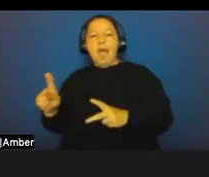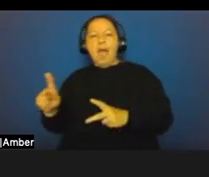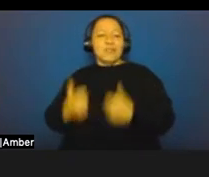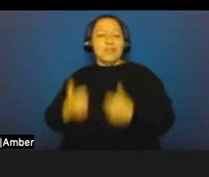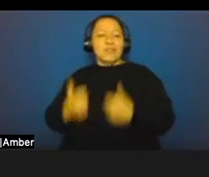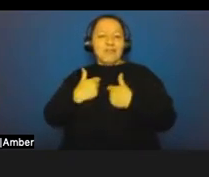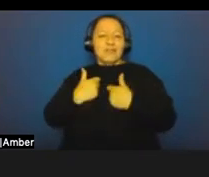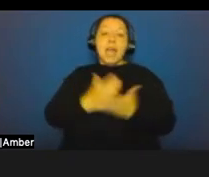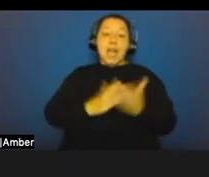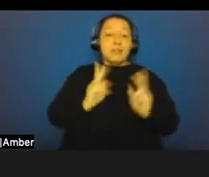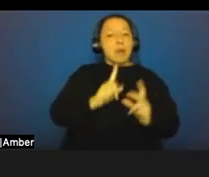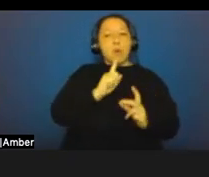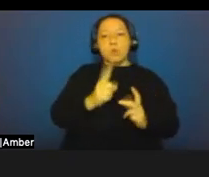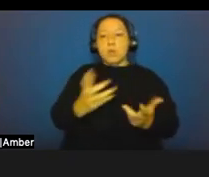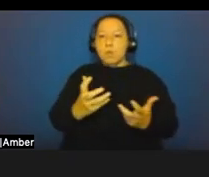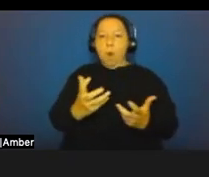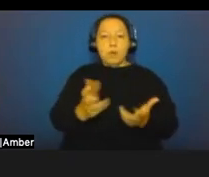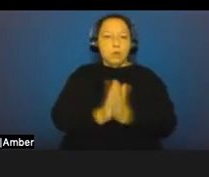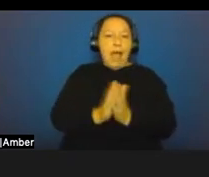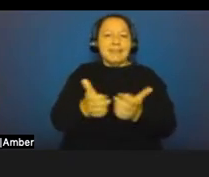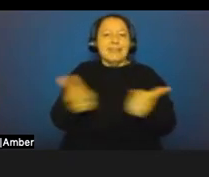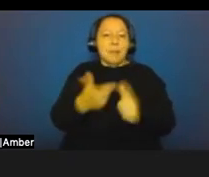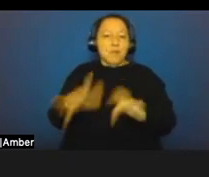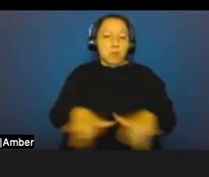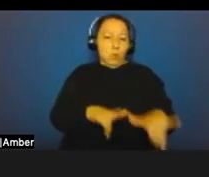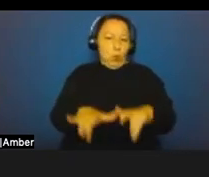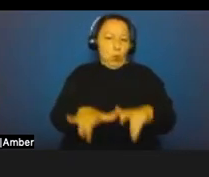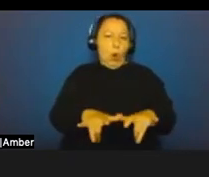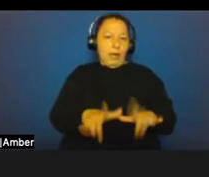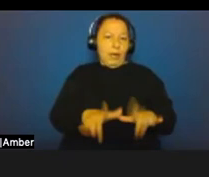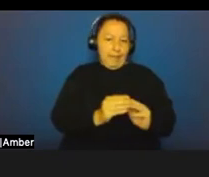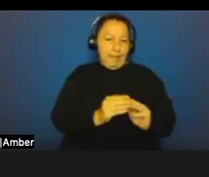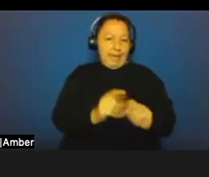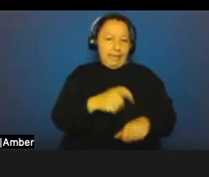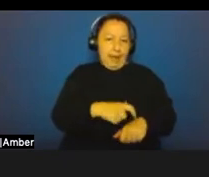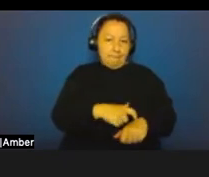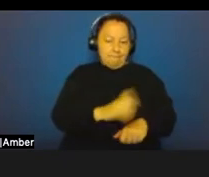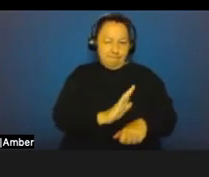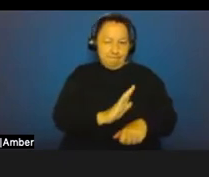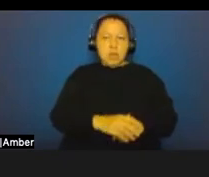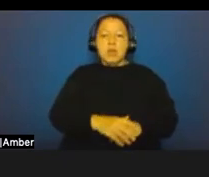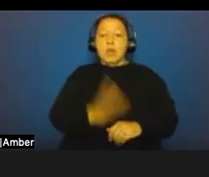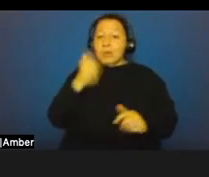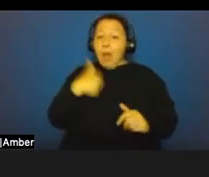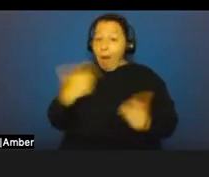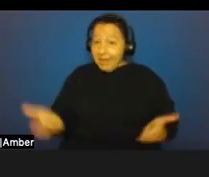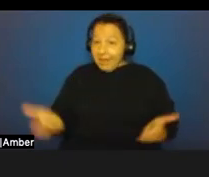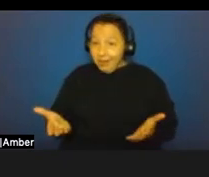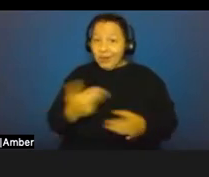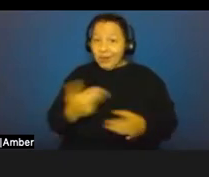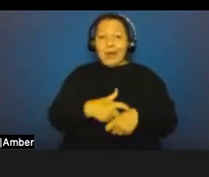ask outside of that recorded space. And so I'll be here for a little while. You're welcome to stay on with